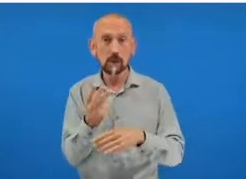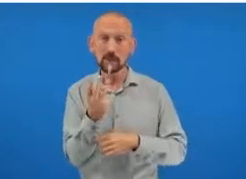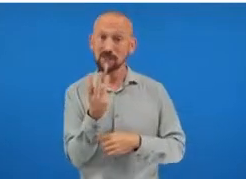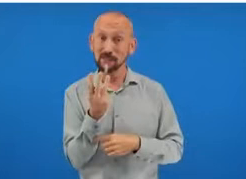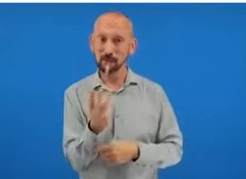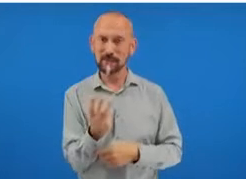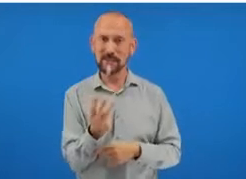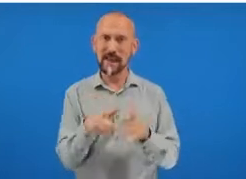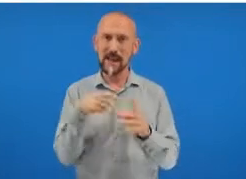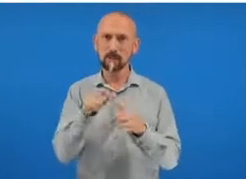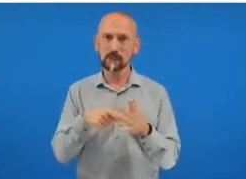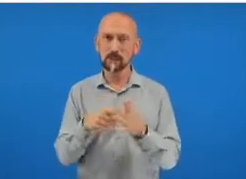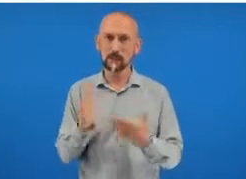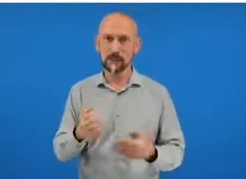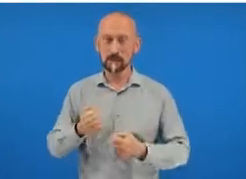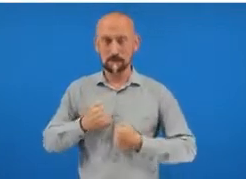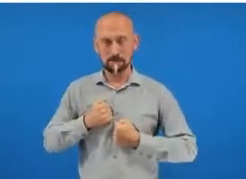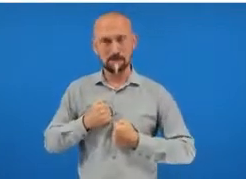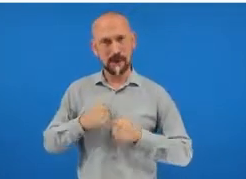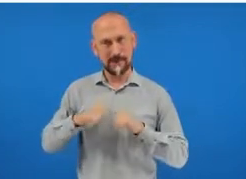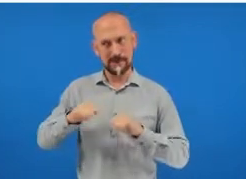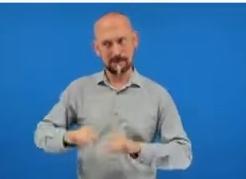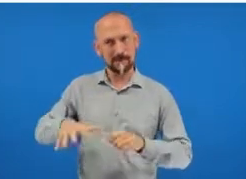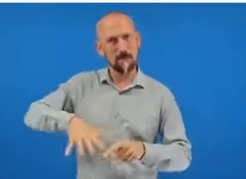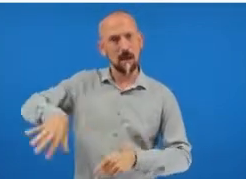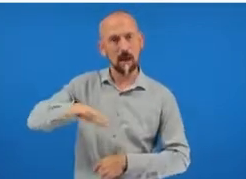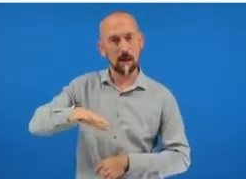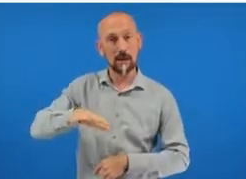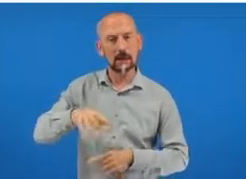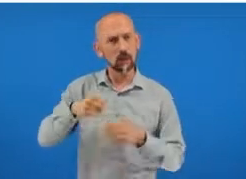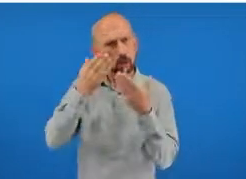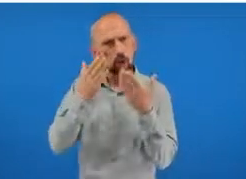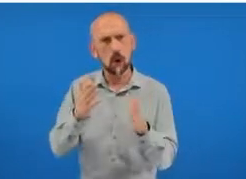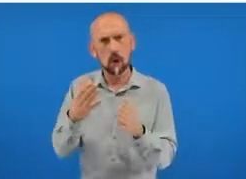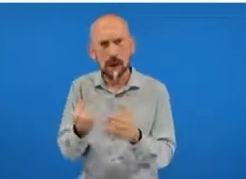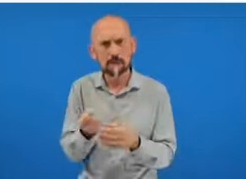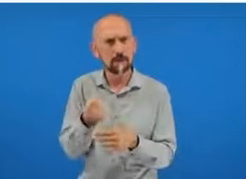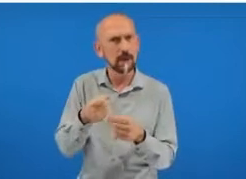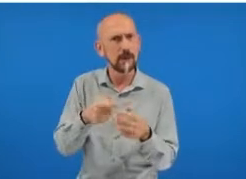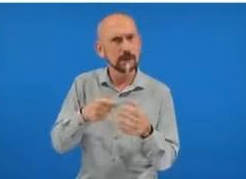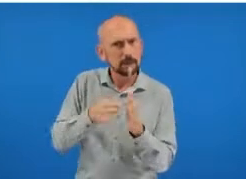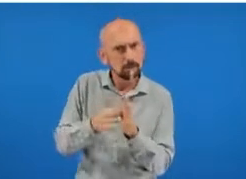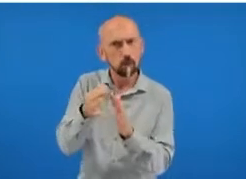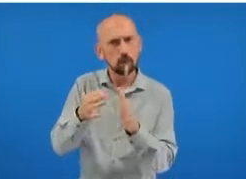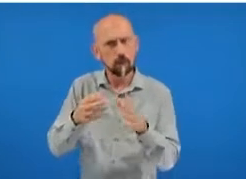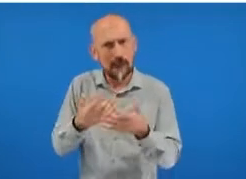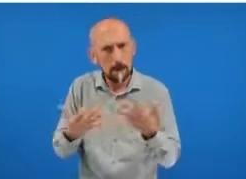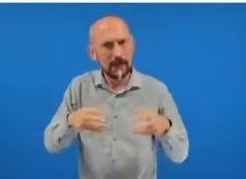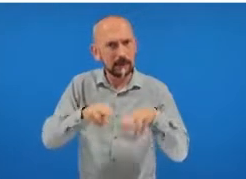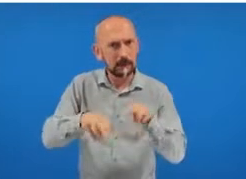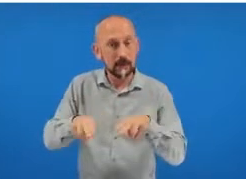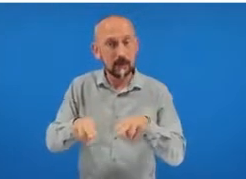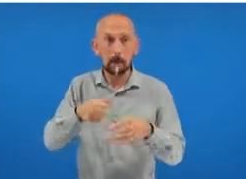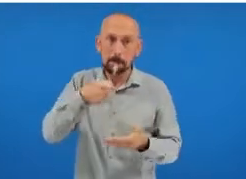trust, i.e. have we managed to get at least a first and then second set of questionnaires? This is important because it allows